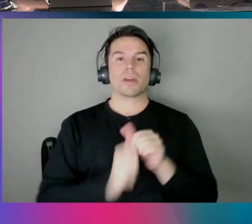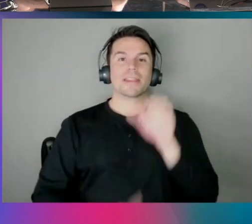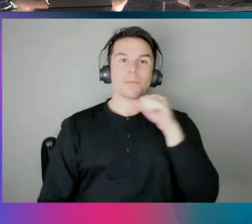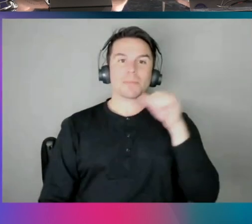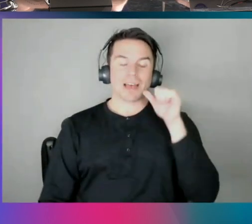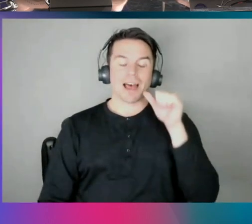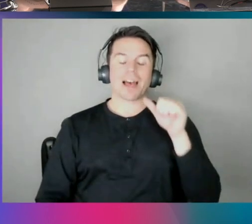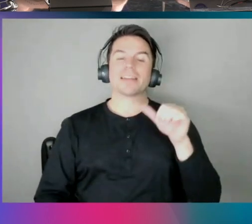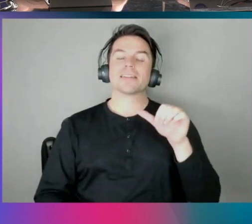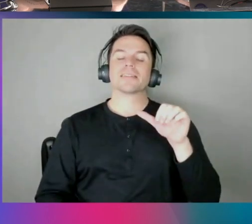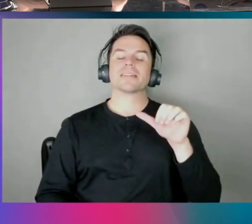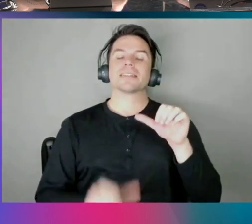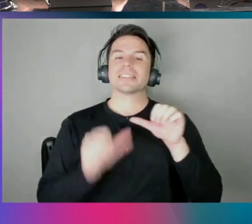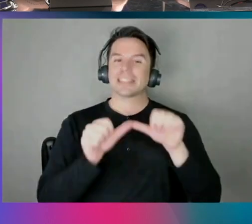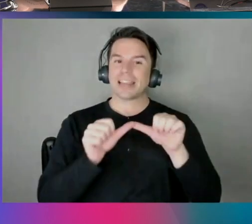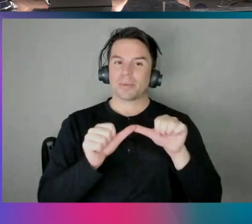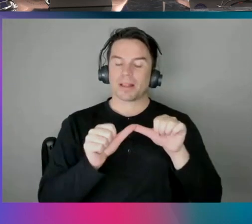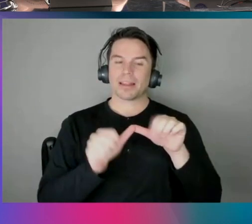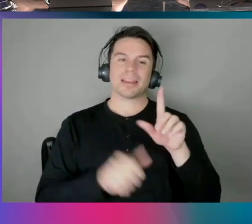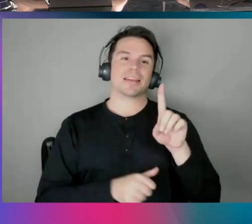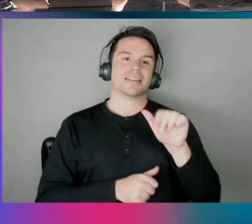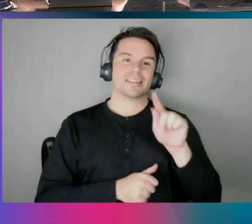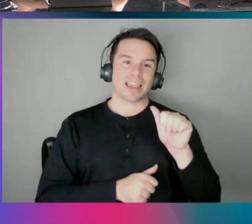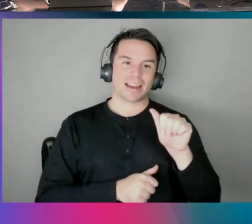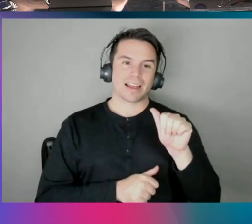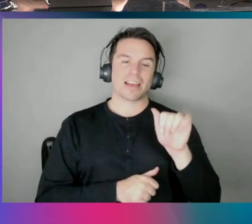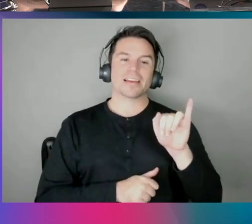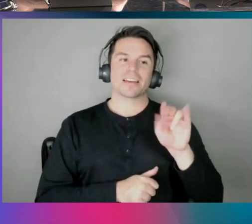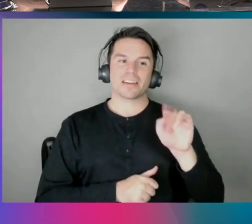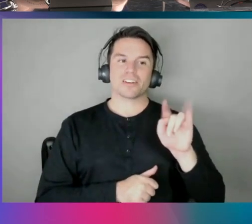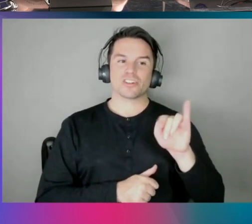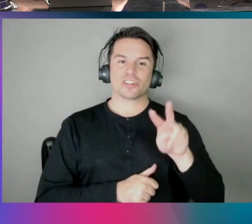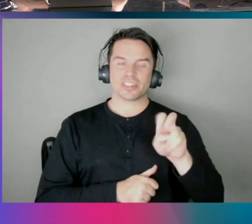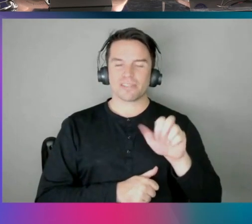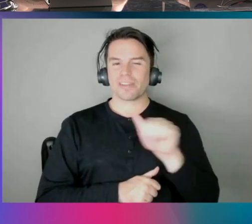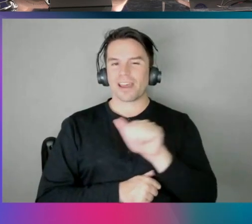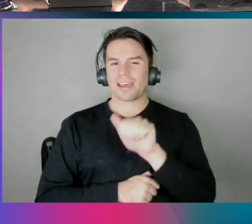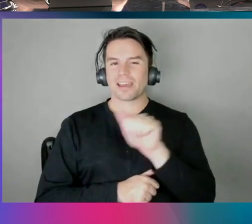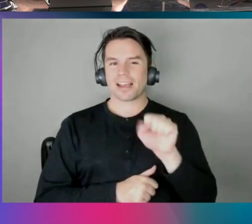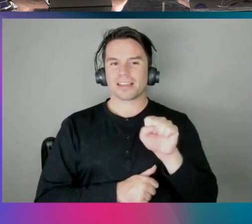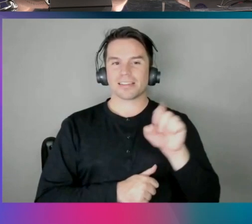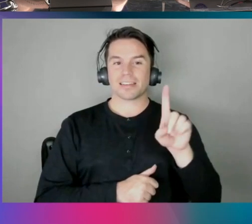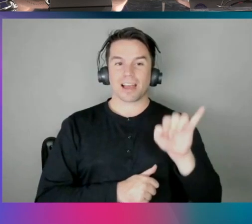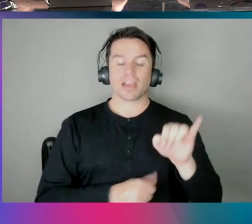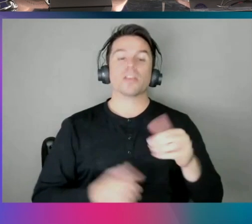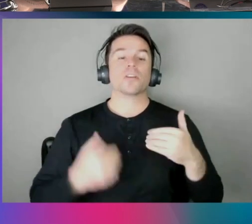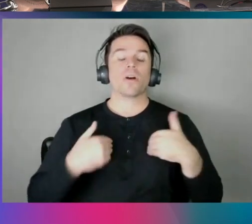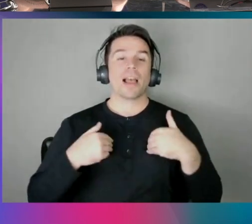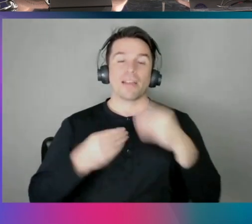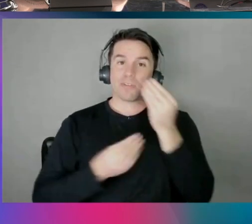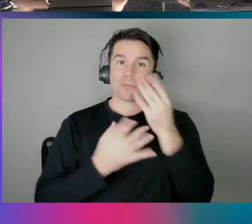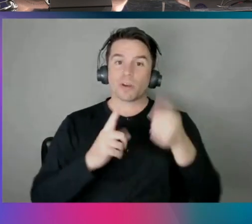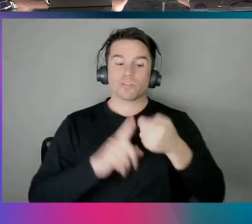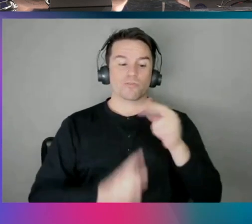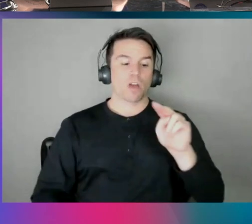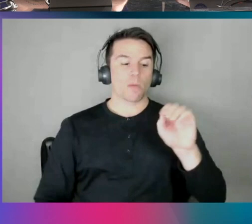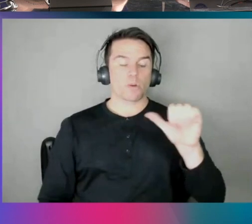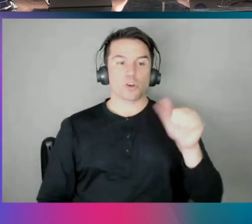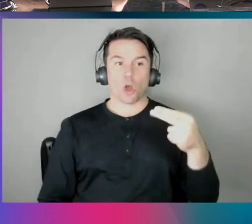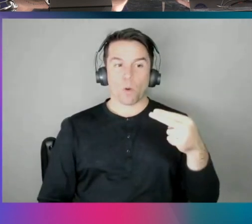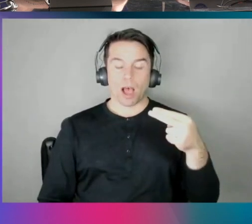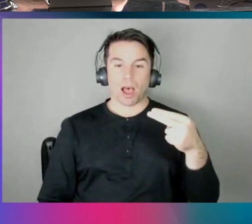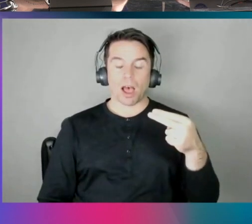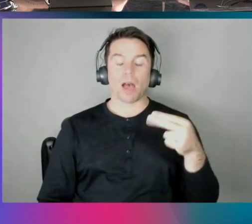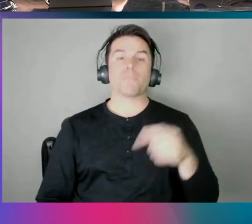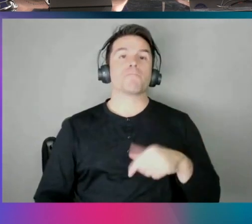Initiative. We have data sets from NOAA here, Synergize. So we can essentially search through